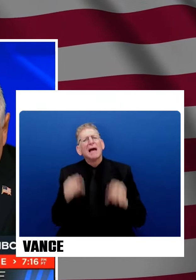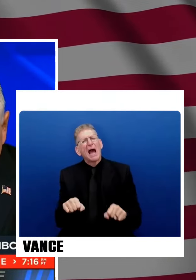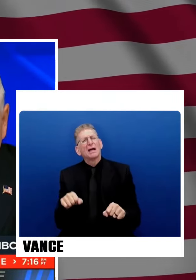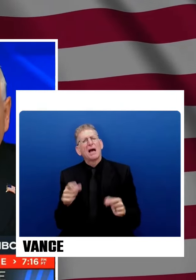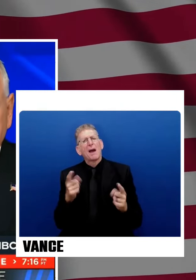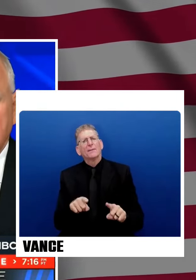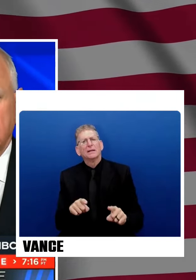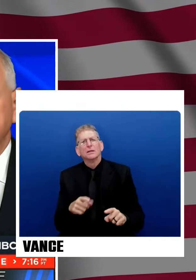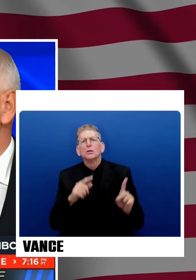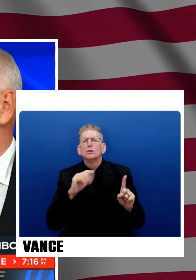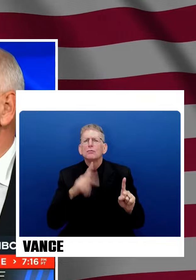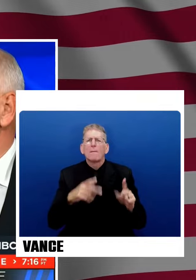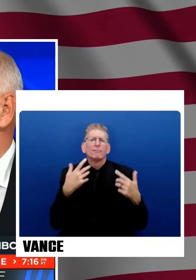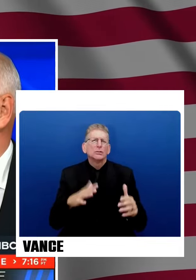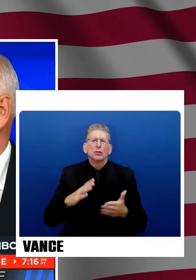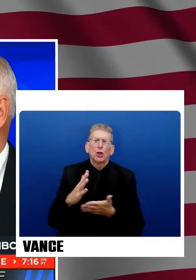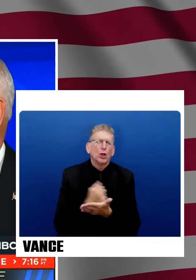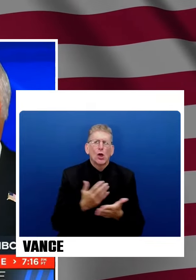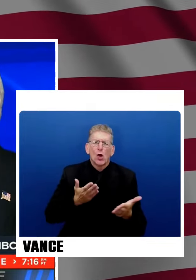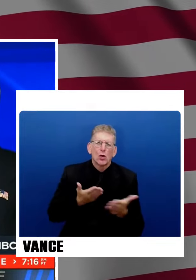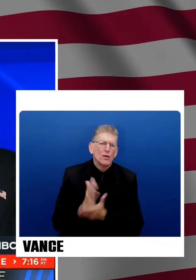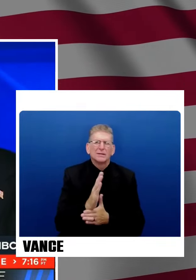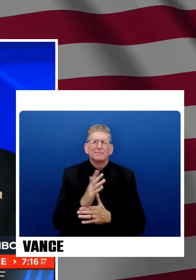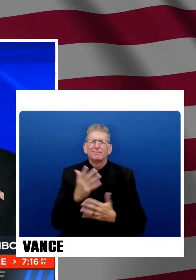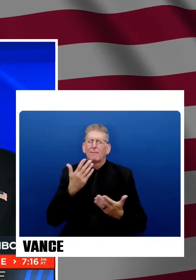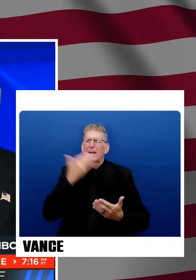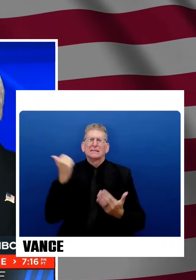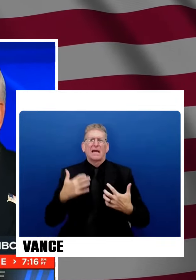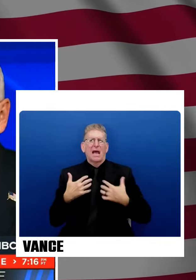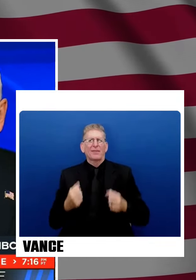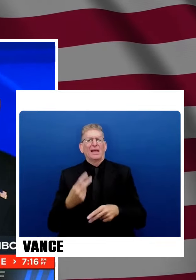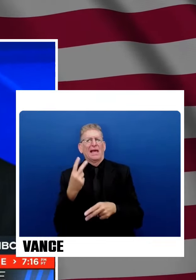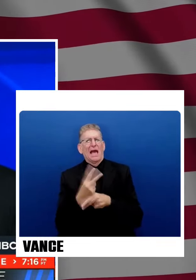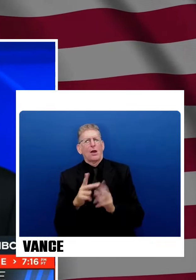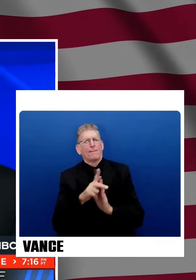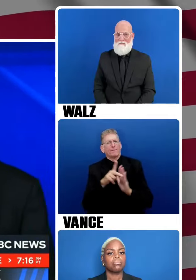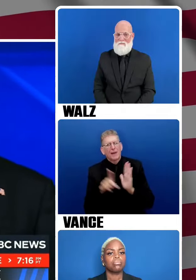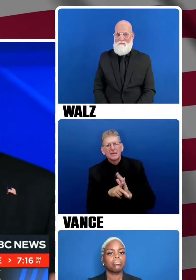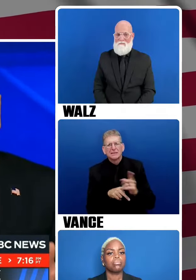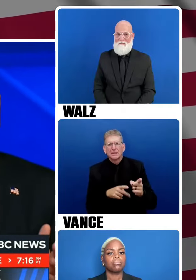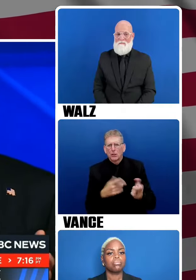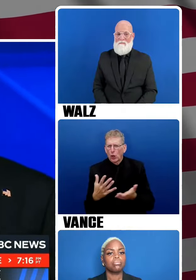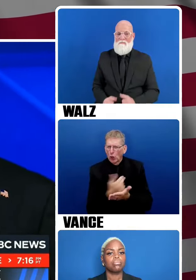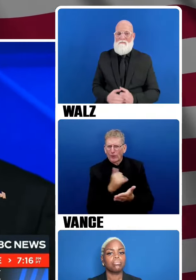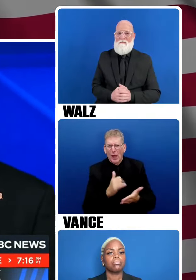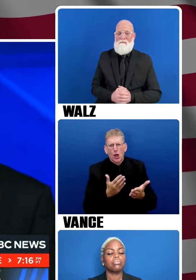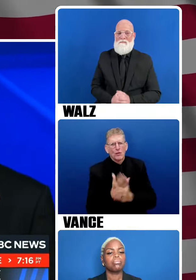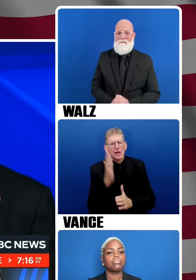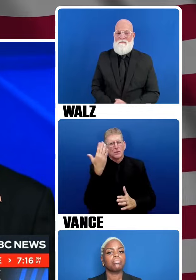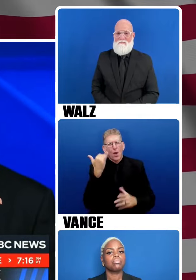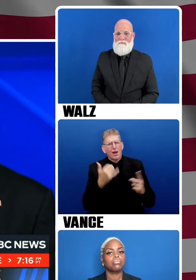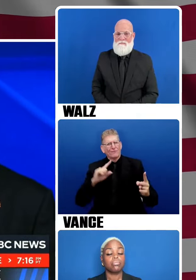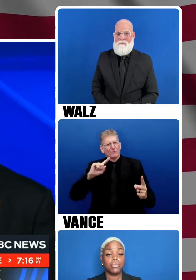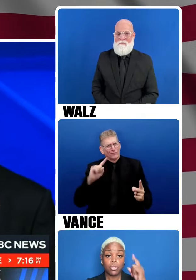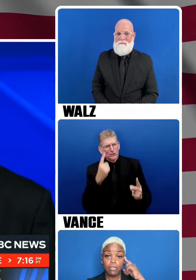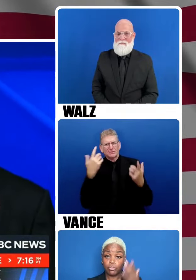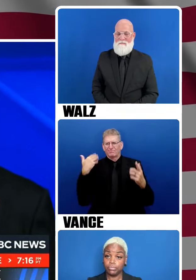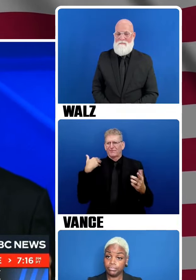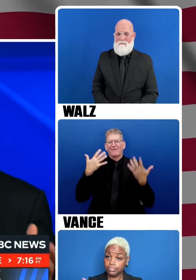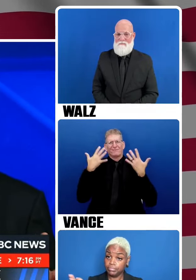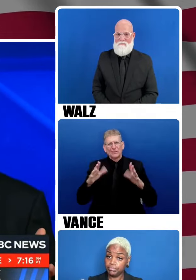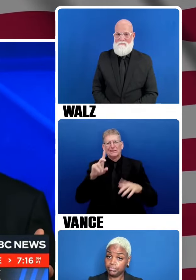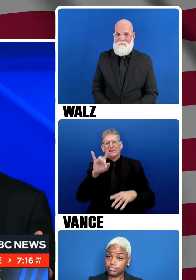some better health care policies. He's earned it because he did it successfully the first time. Governor? All right, here's where being an old guy gives you some